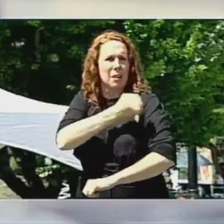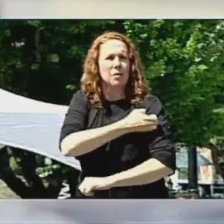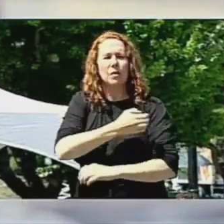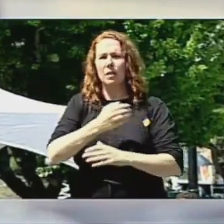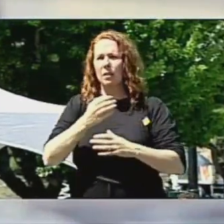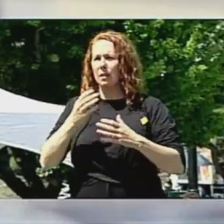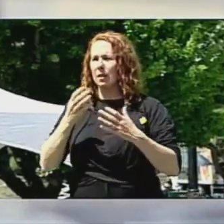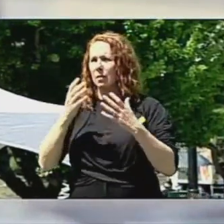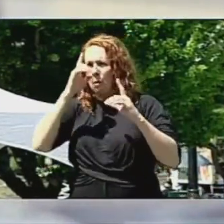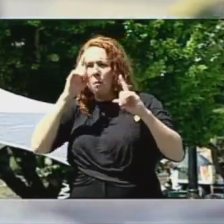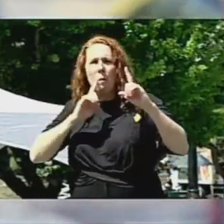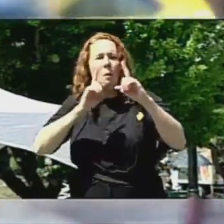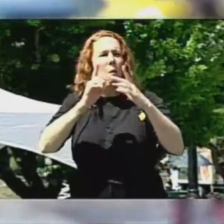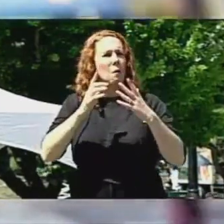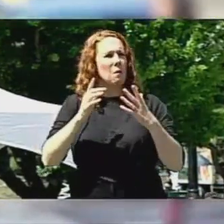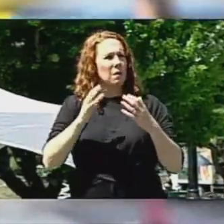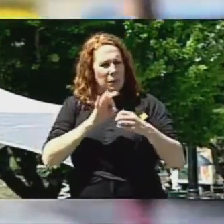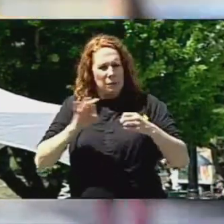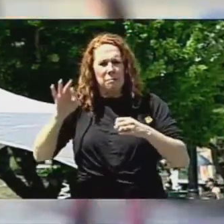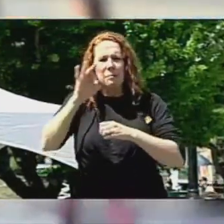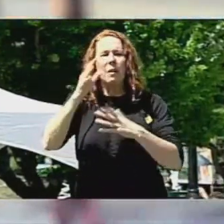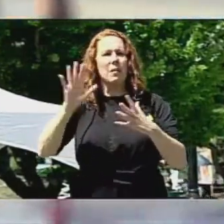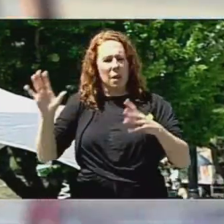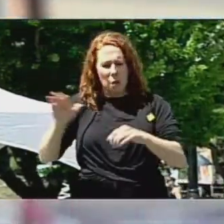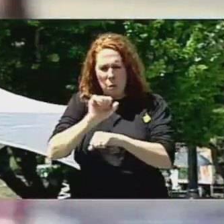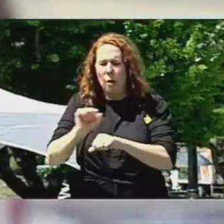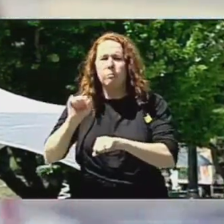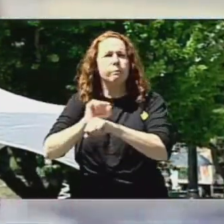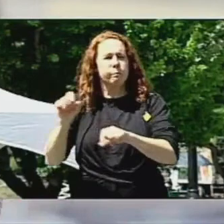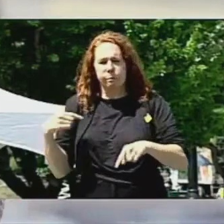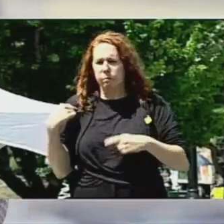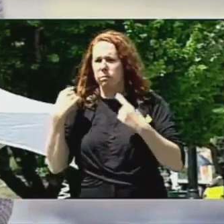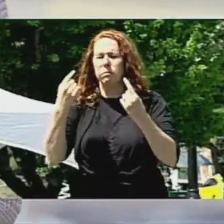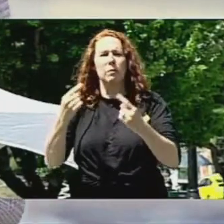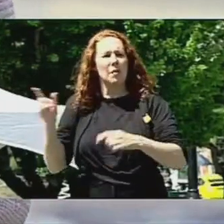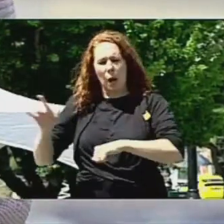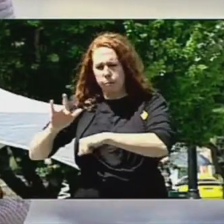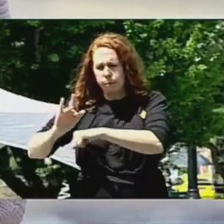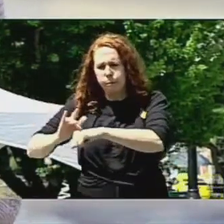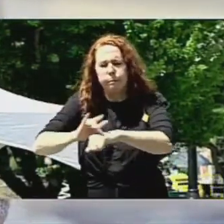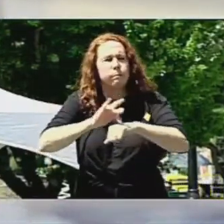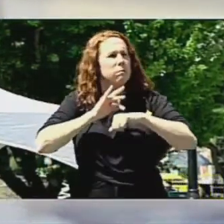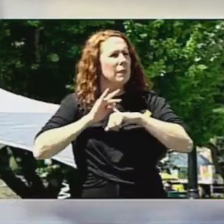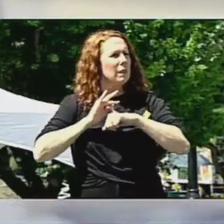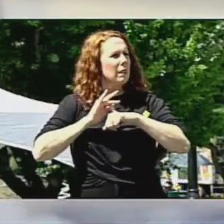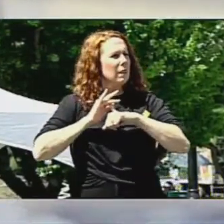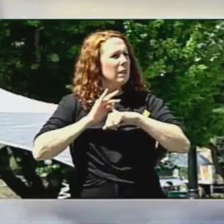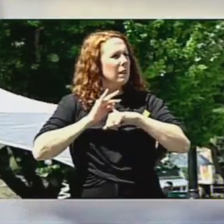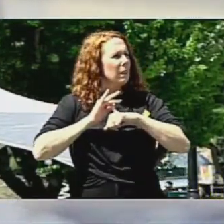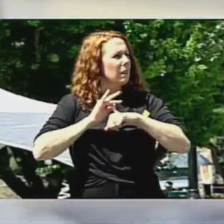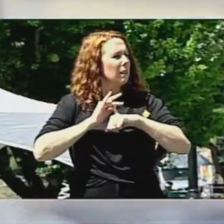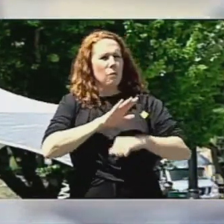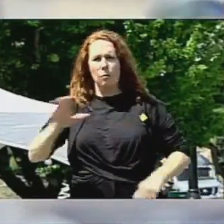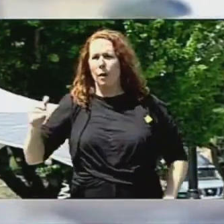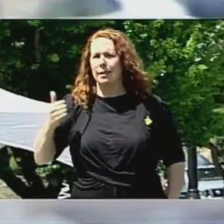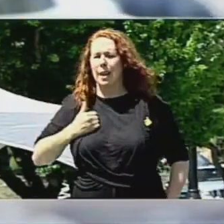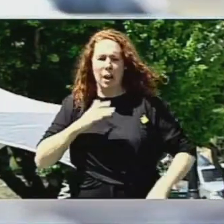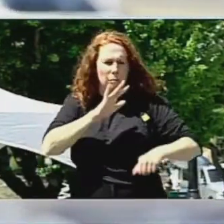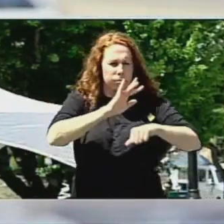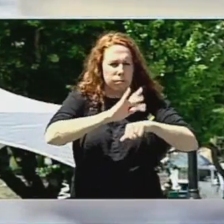their spirit, their work, they've been everywhere, in every corner of this great